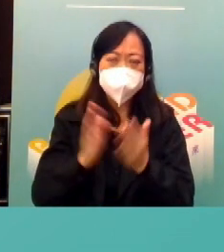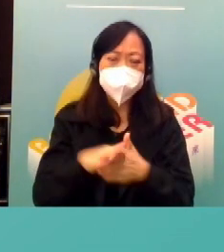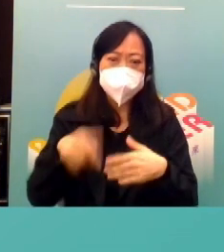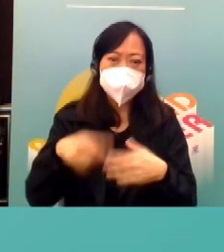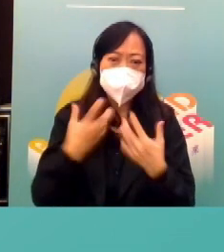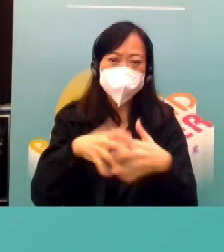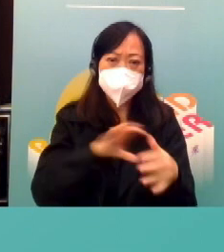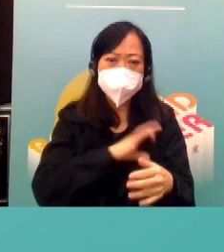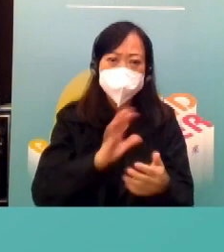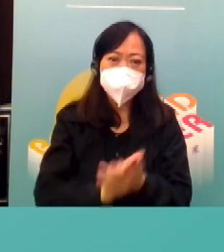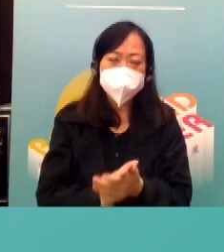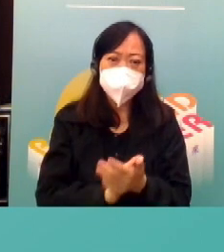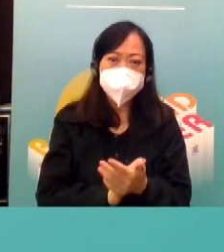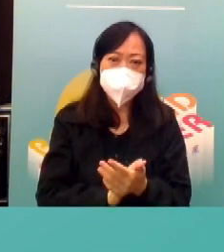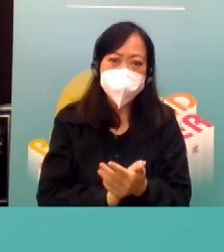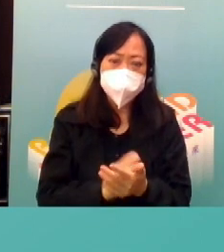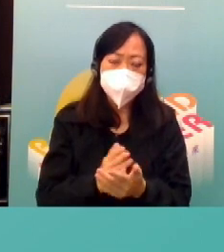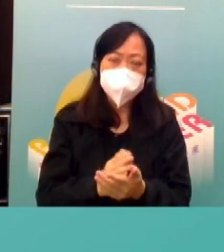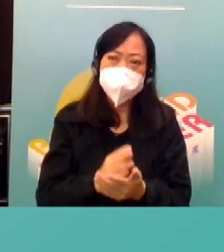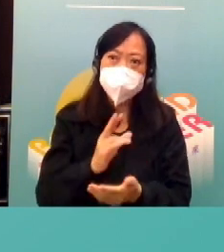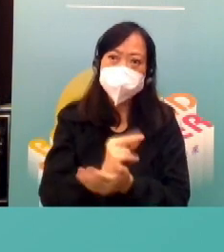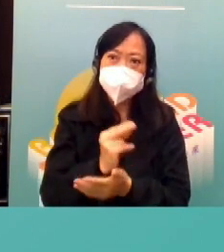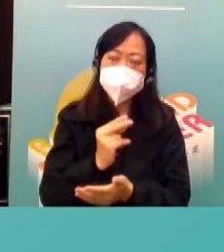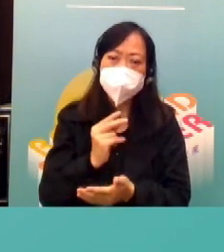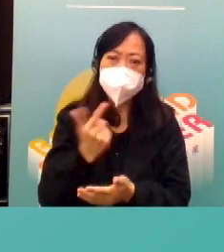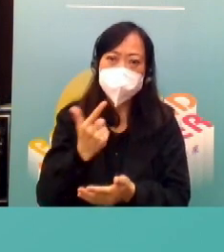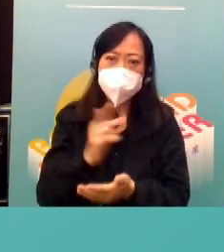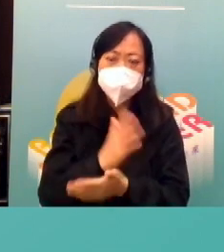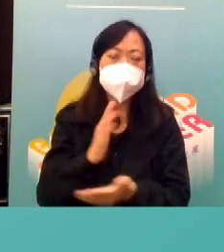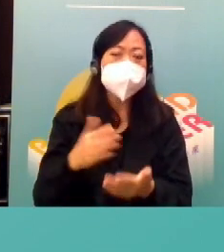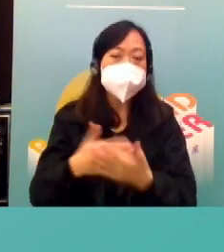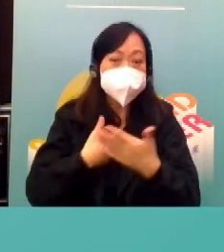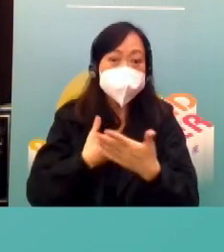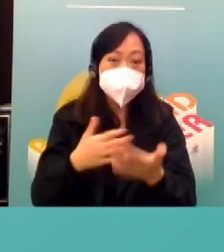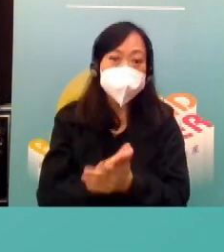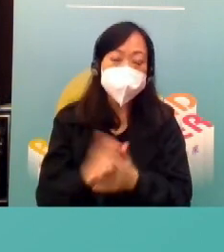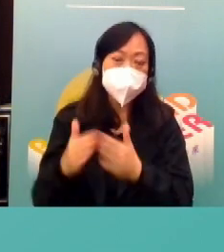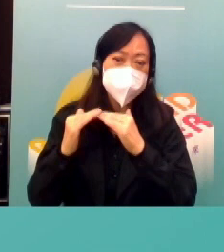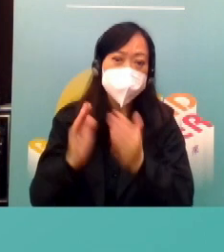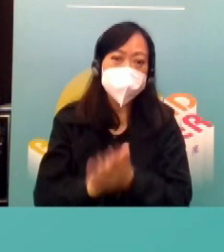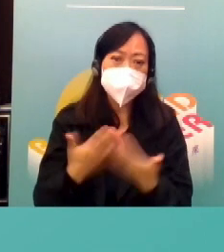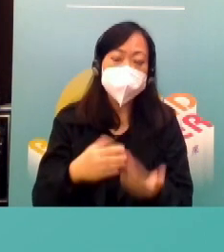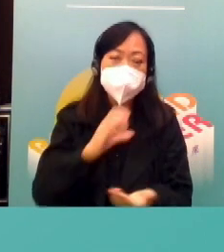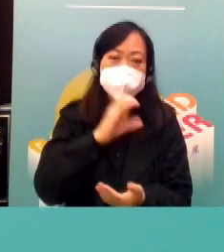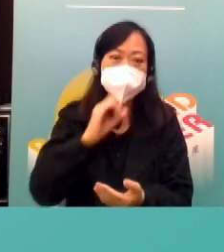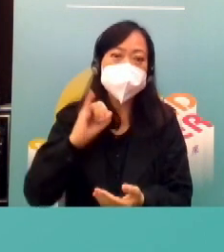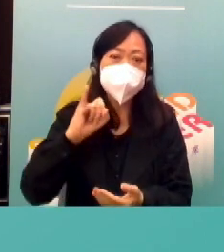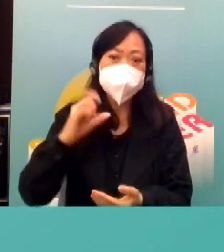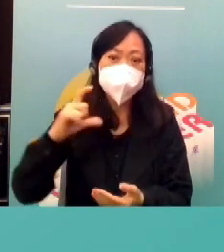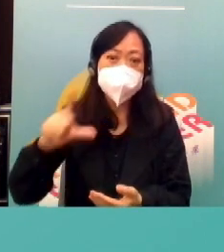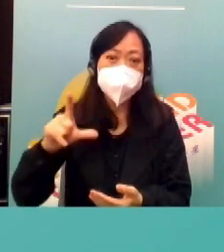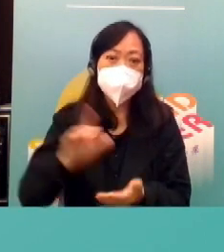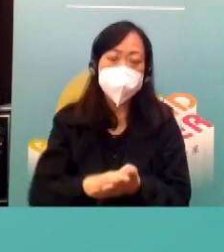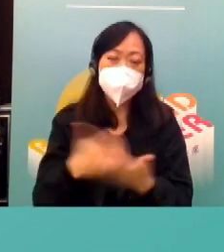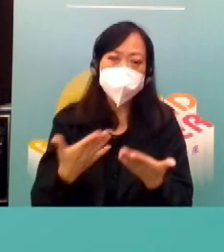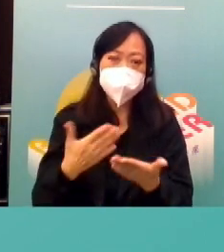with like-minded people. And CCIL is about climate justice, carbon reduction,